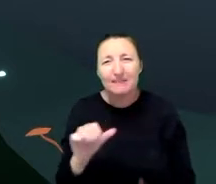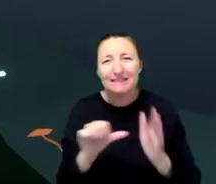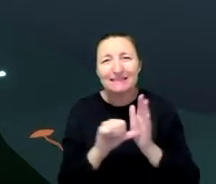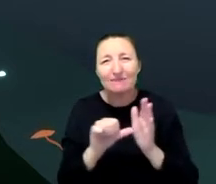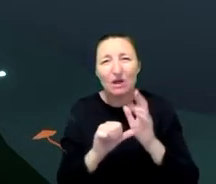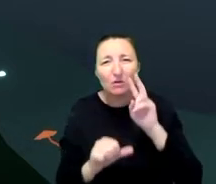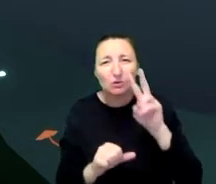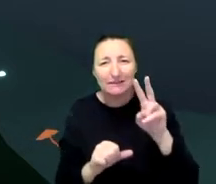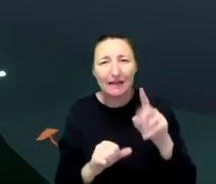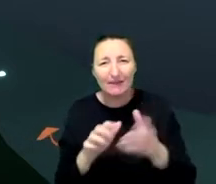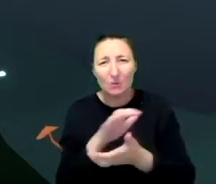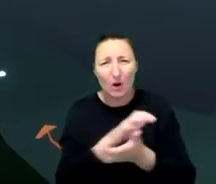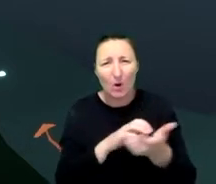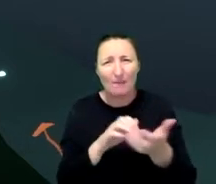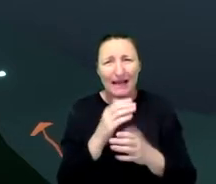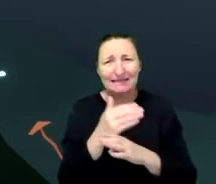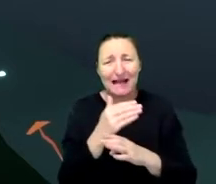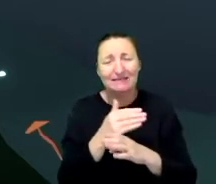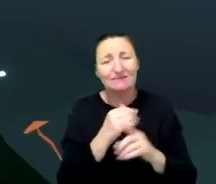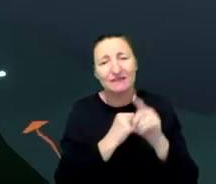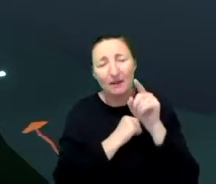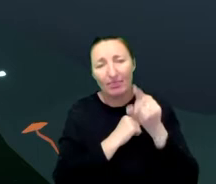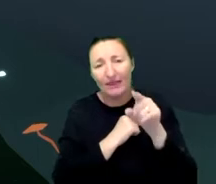activity, but we